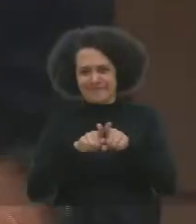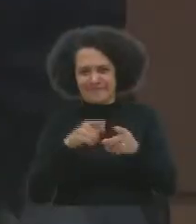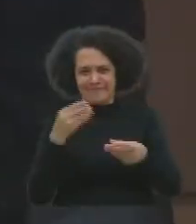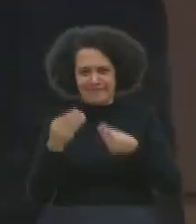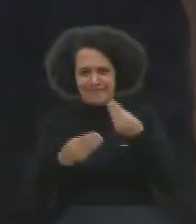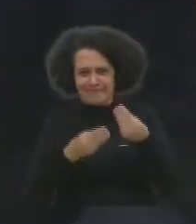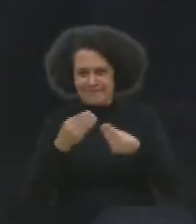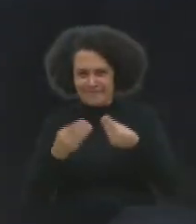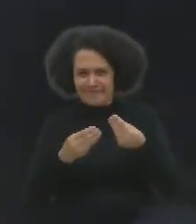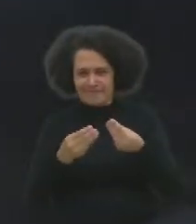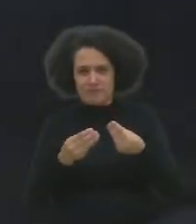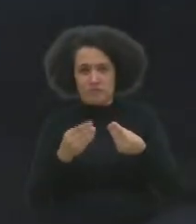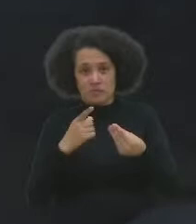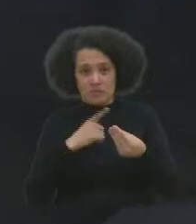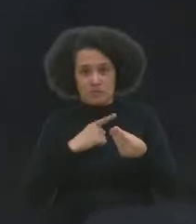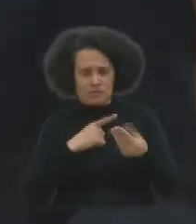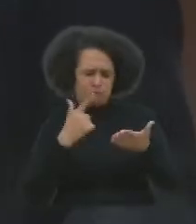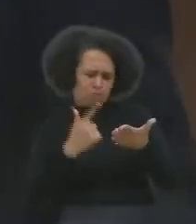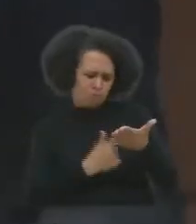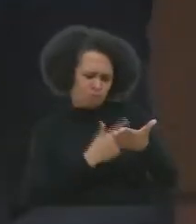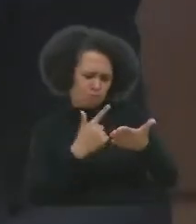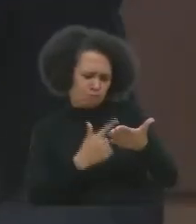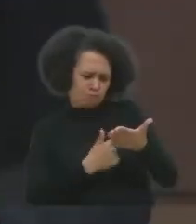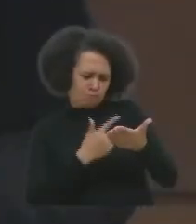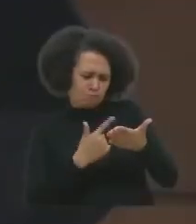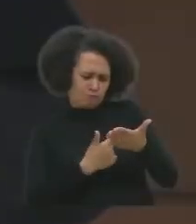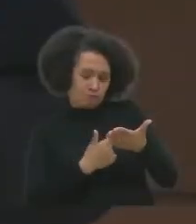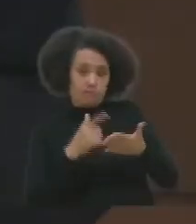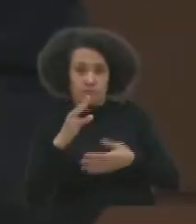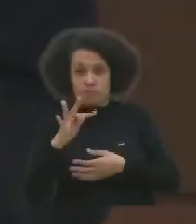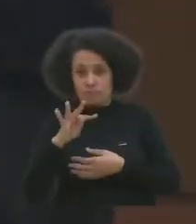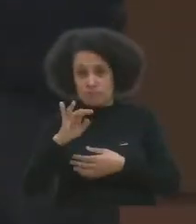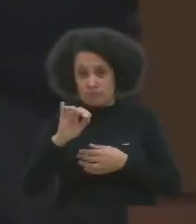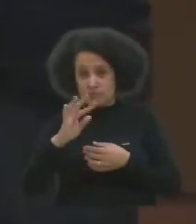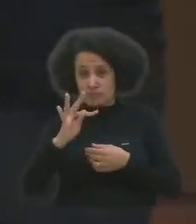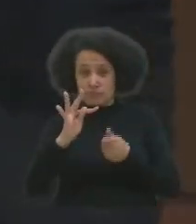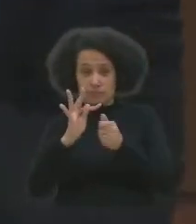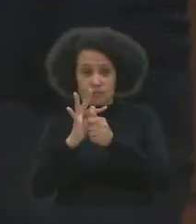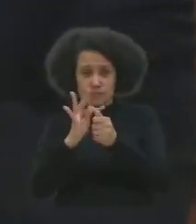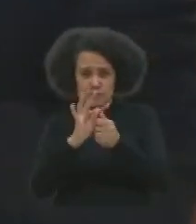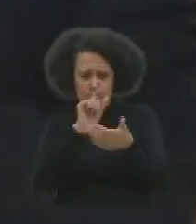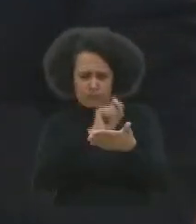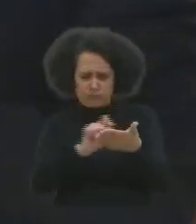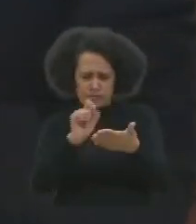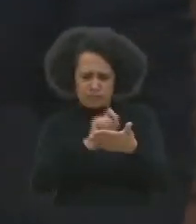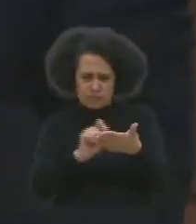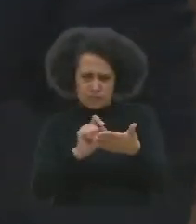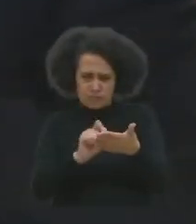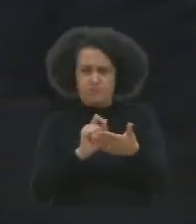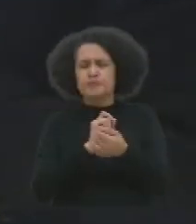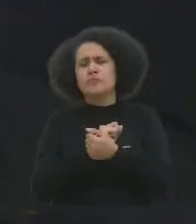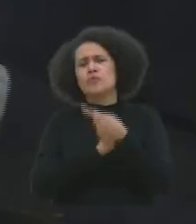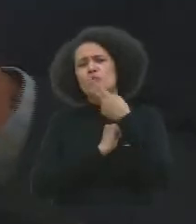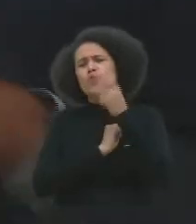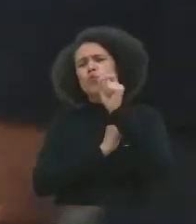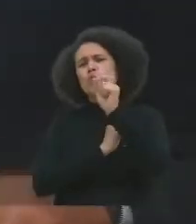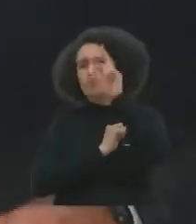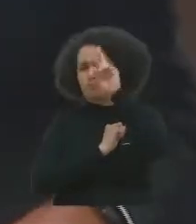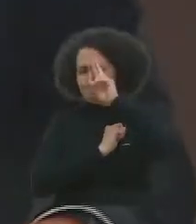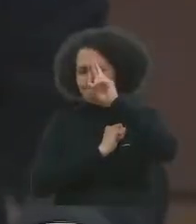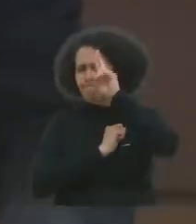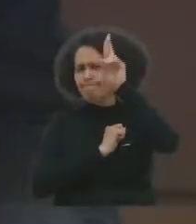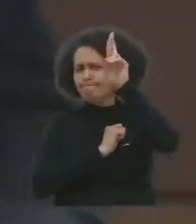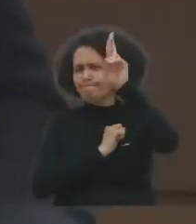Bible, quando Tiago escreveu a sua pequena carta na Bíblia, he said, God resists the proud. Diz que o Senhor,